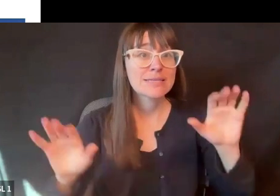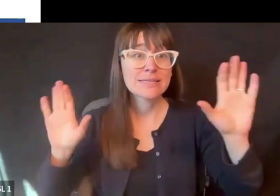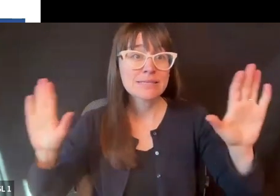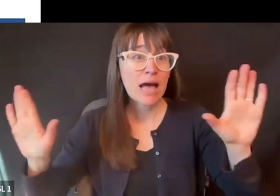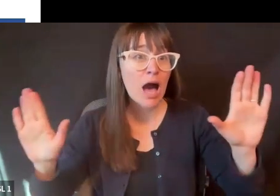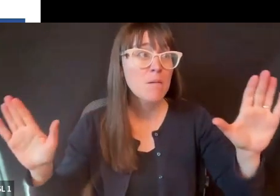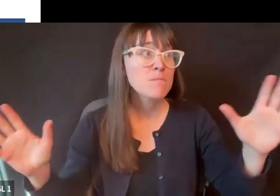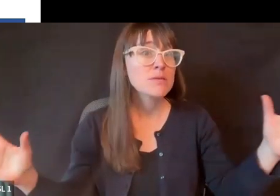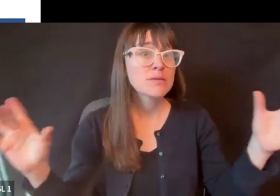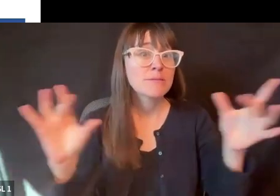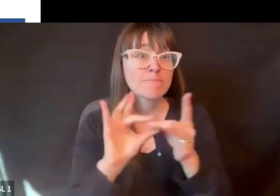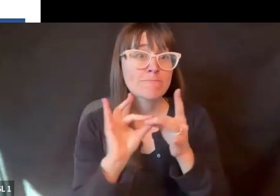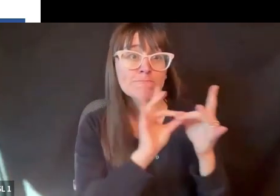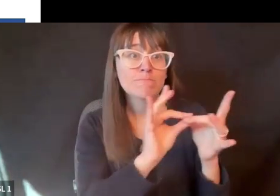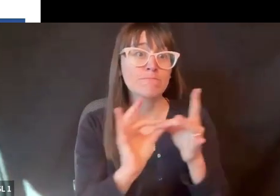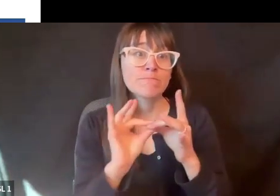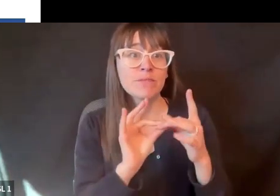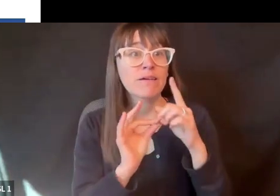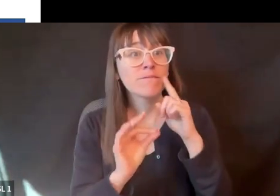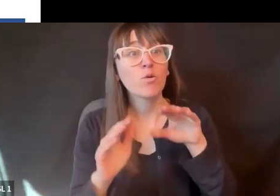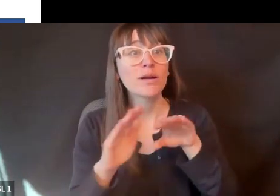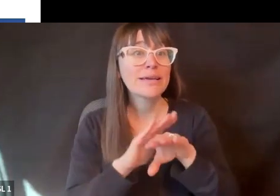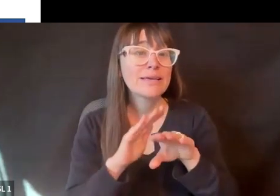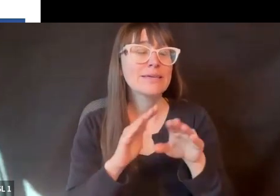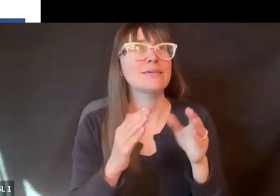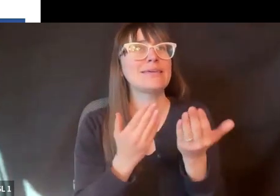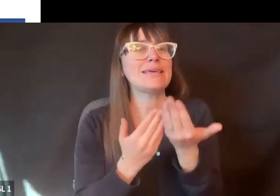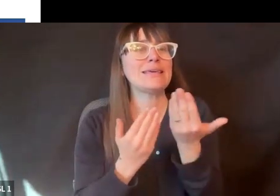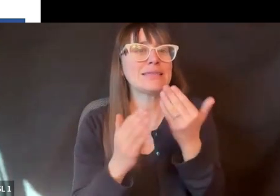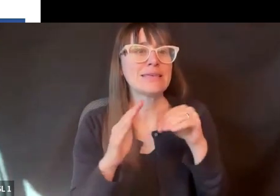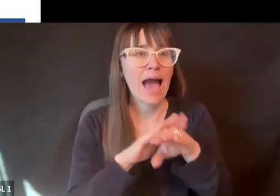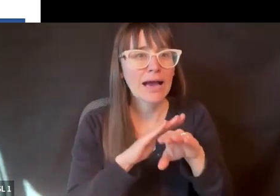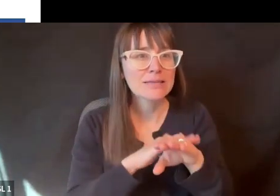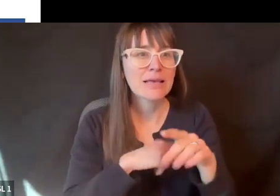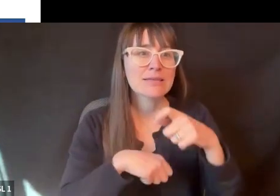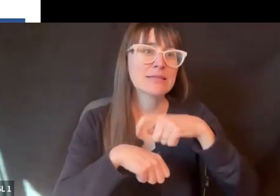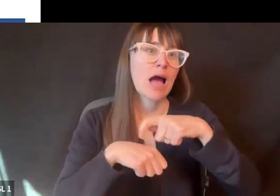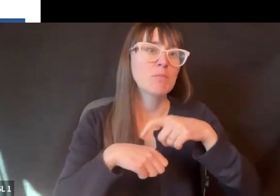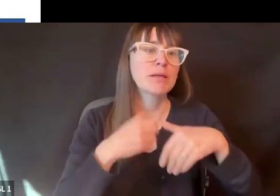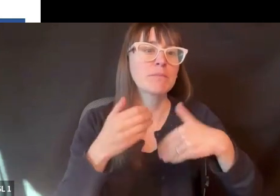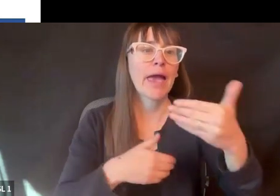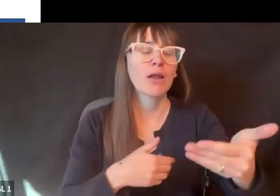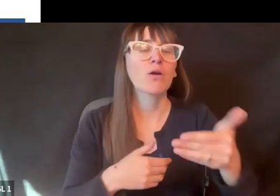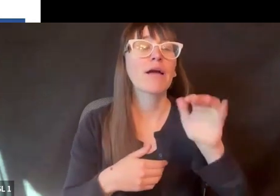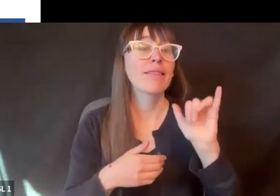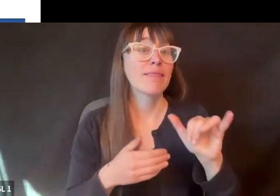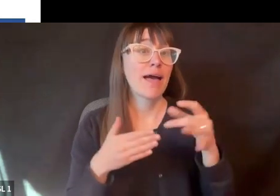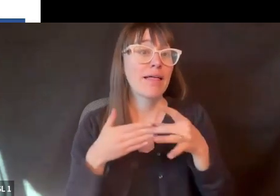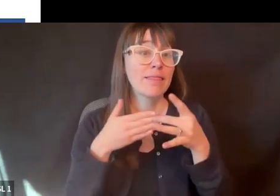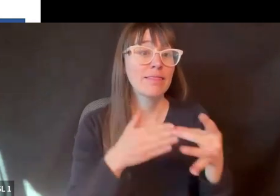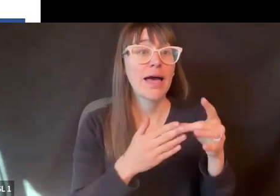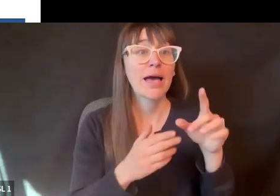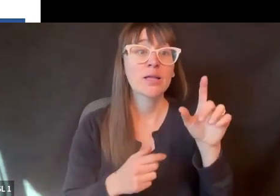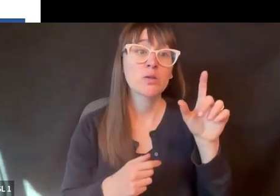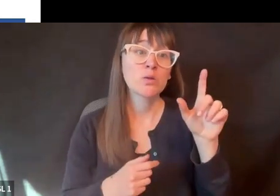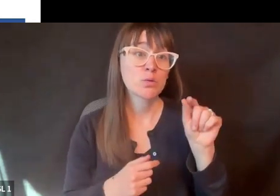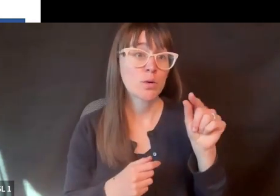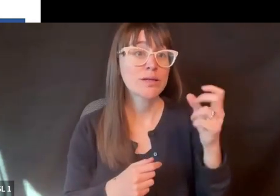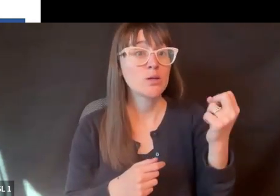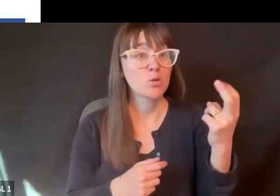ensure people get easy access to the services they need in a timely manner? So that then led